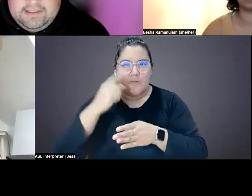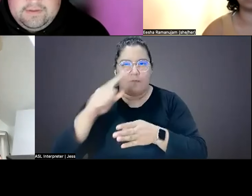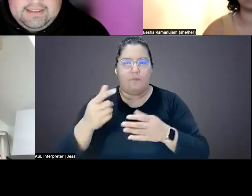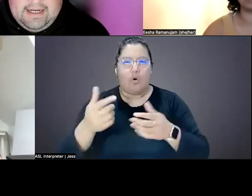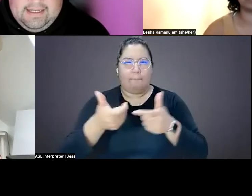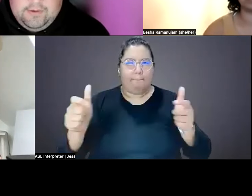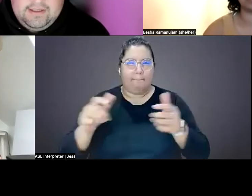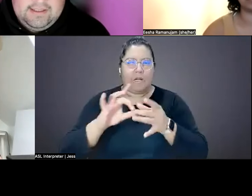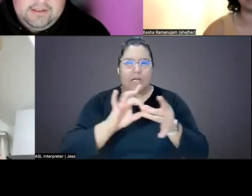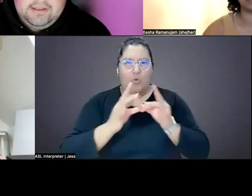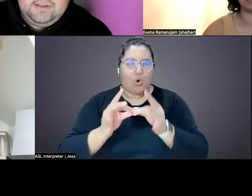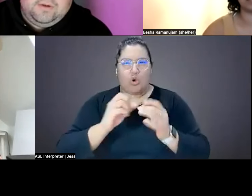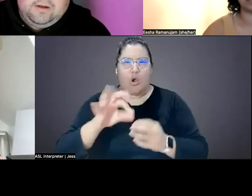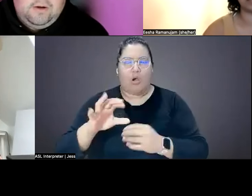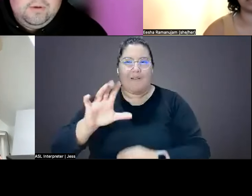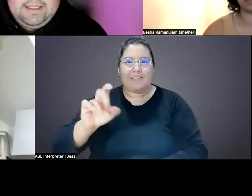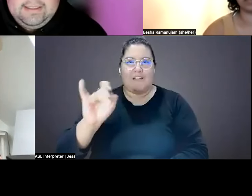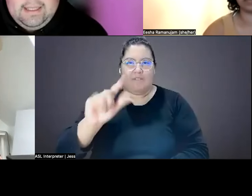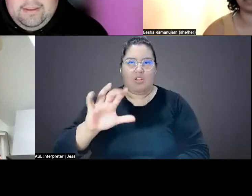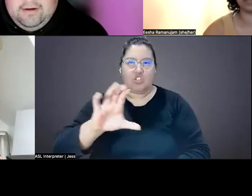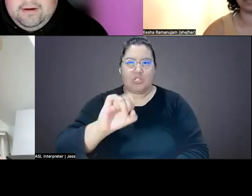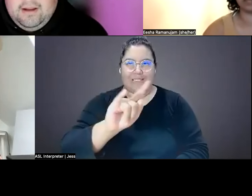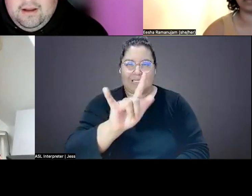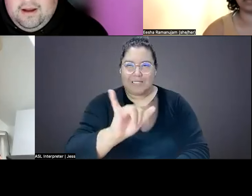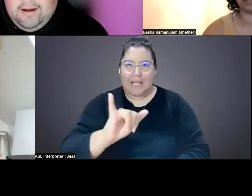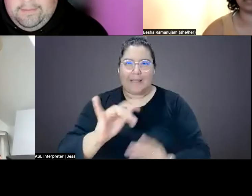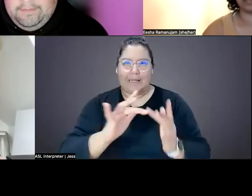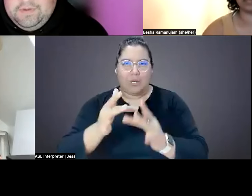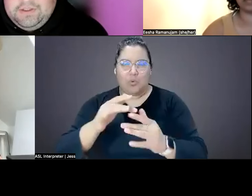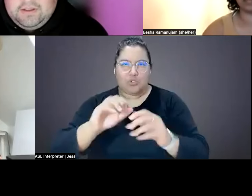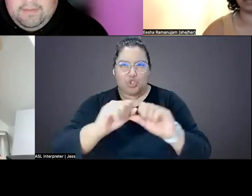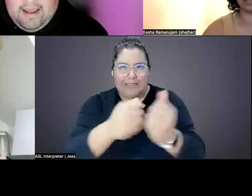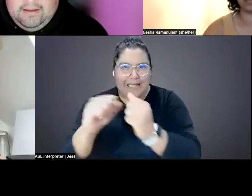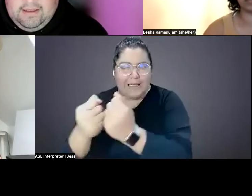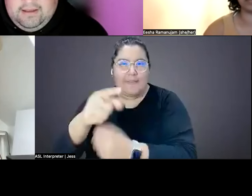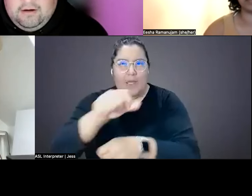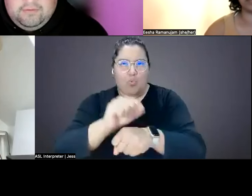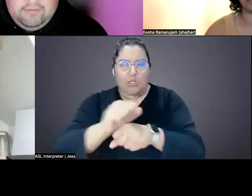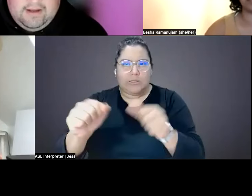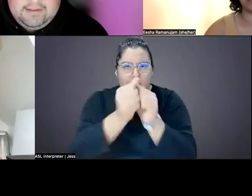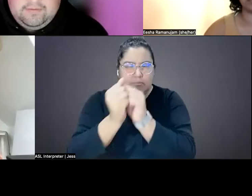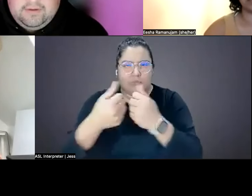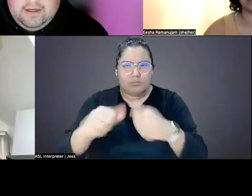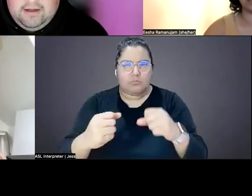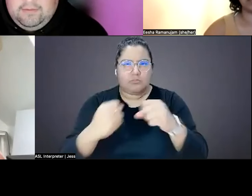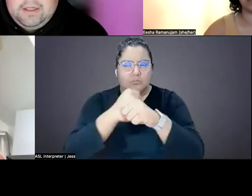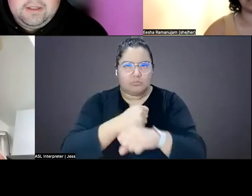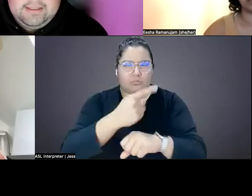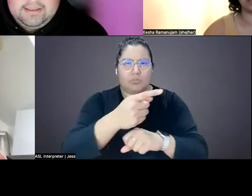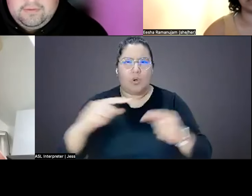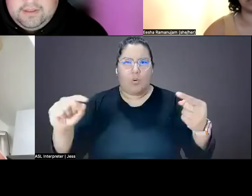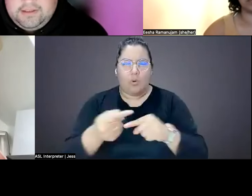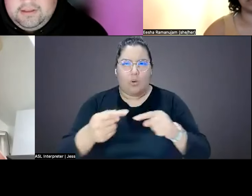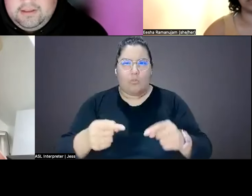of civil society organizations who are all working together to combat the harmful effects of